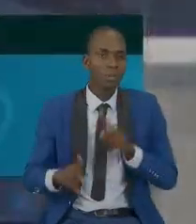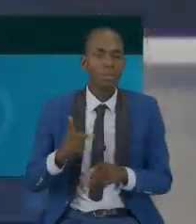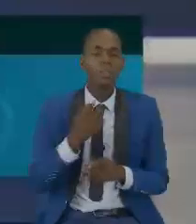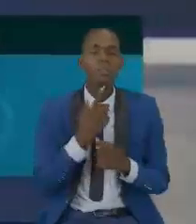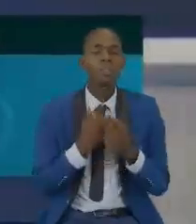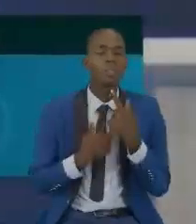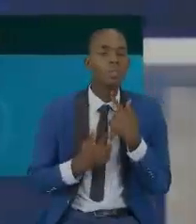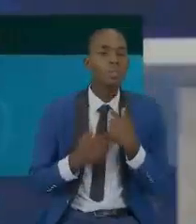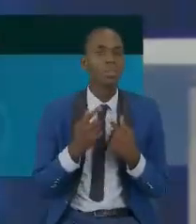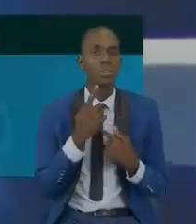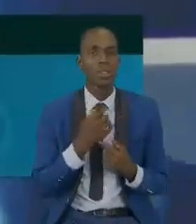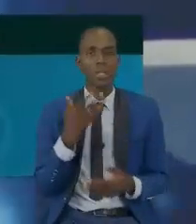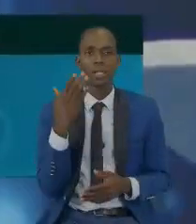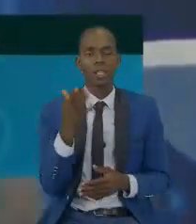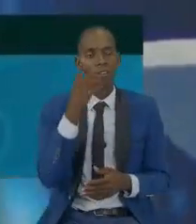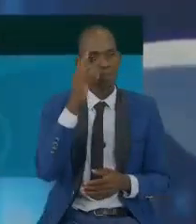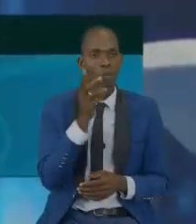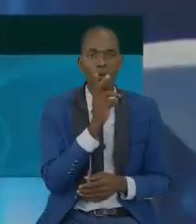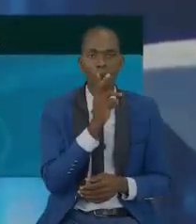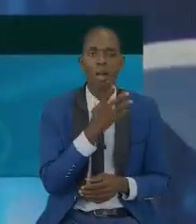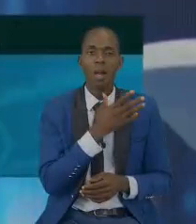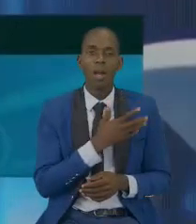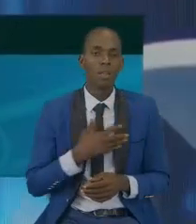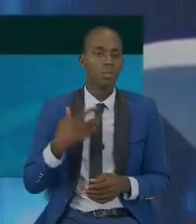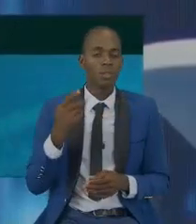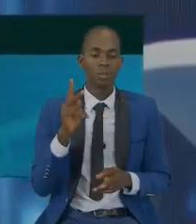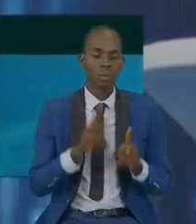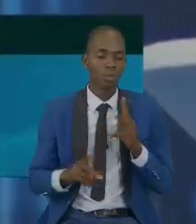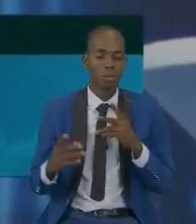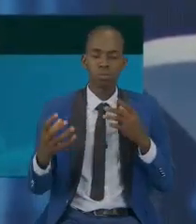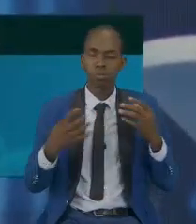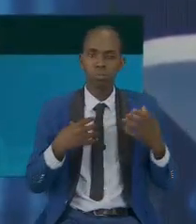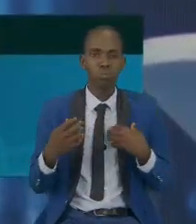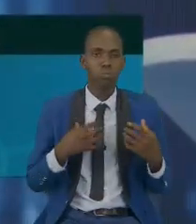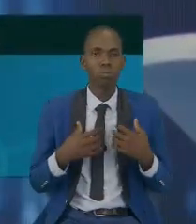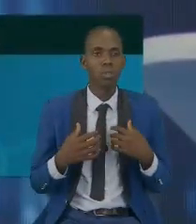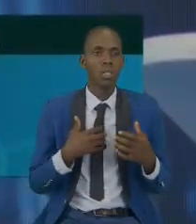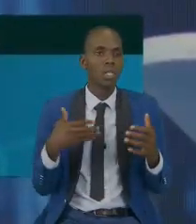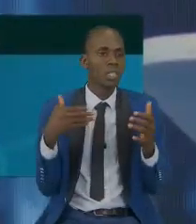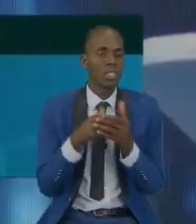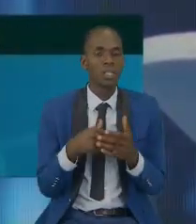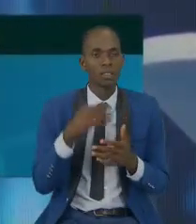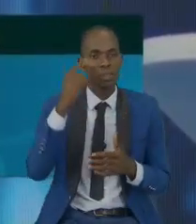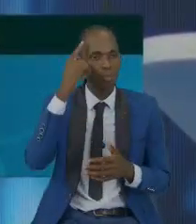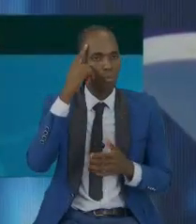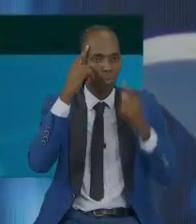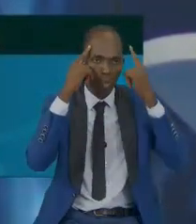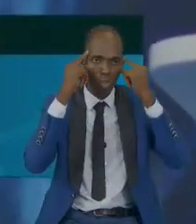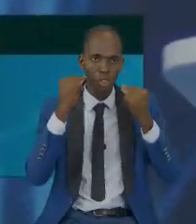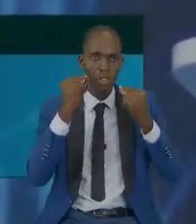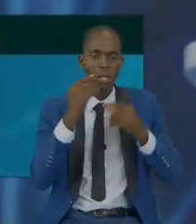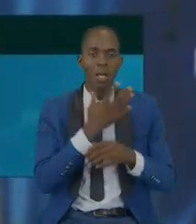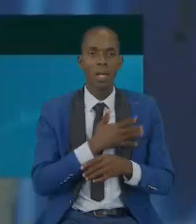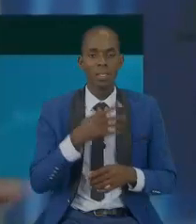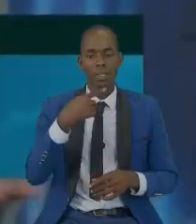there for water, and the people murmured against Moses and